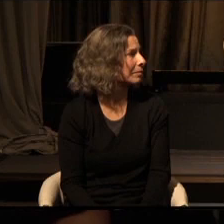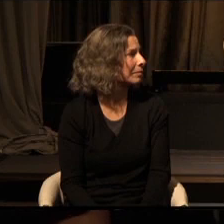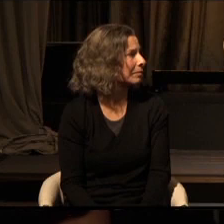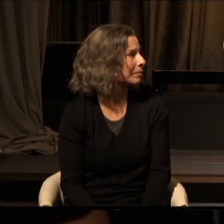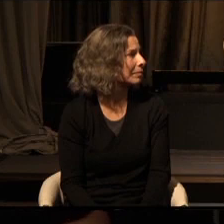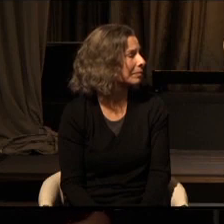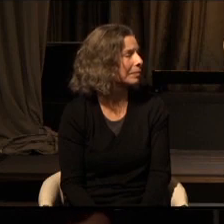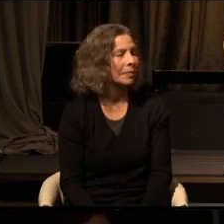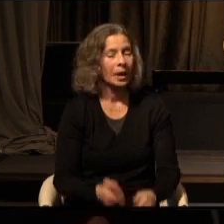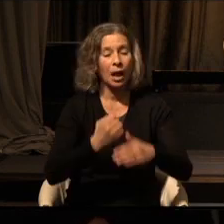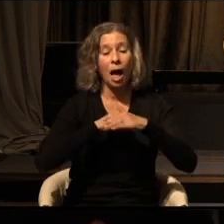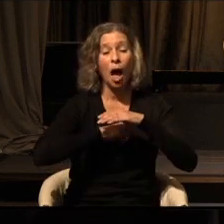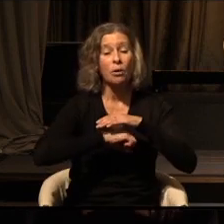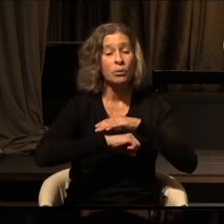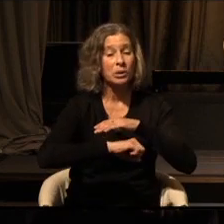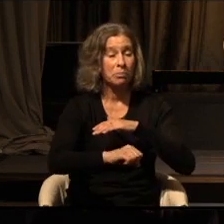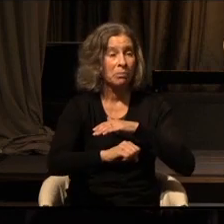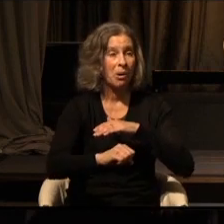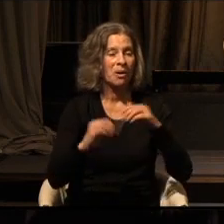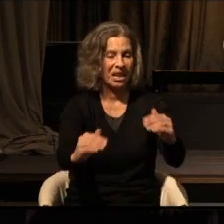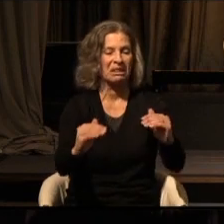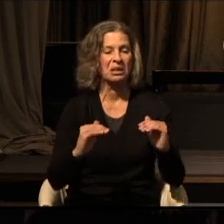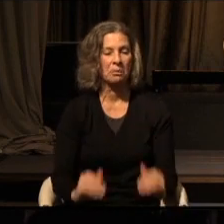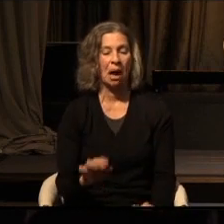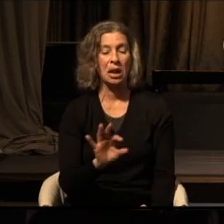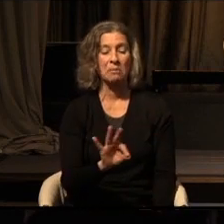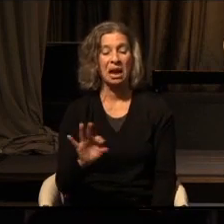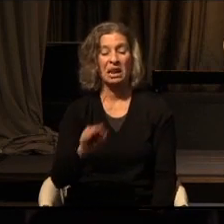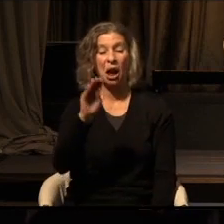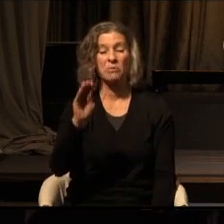So I was born into the bottom 99% of our country.